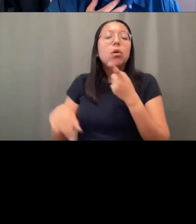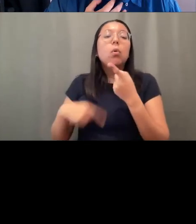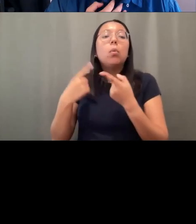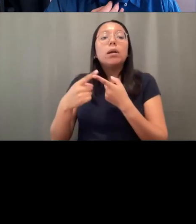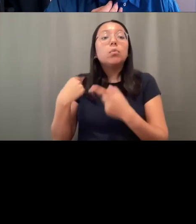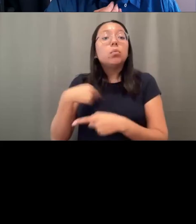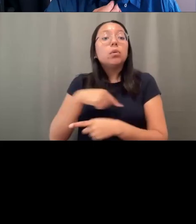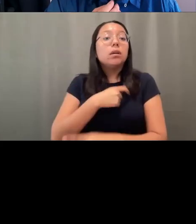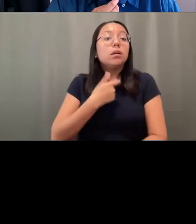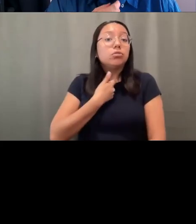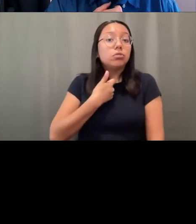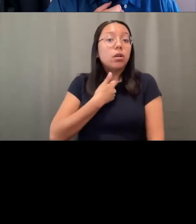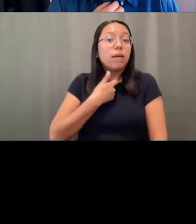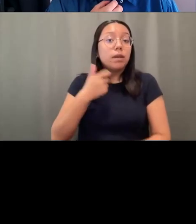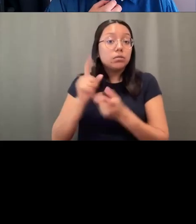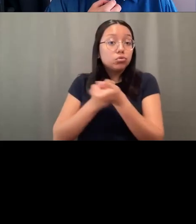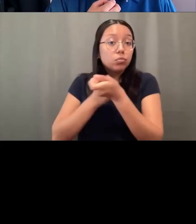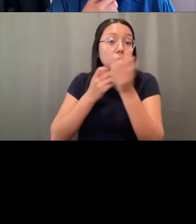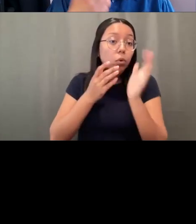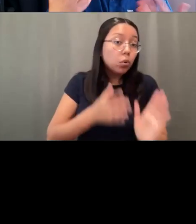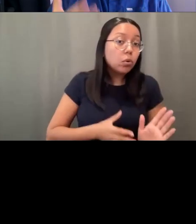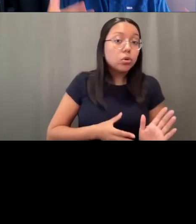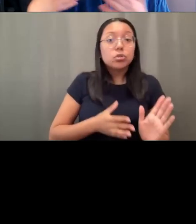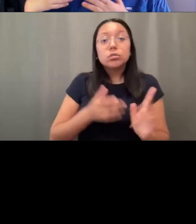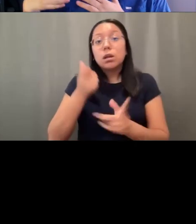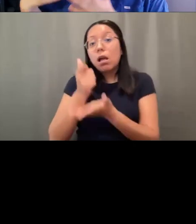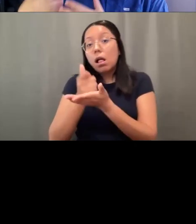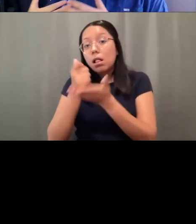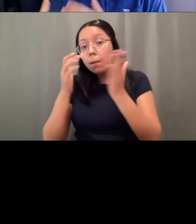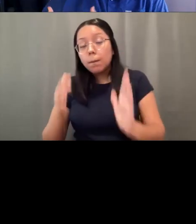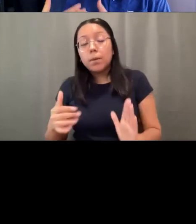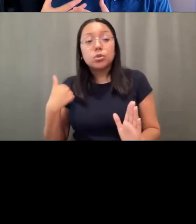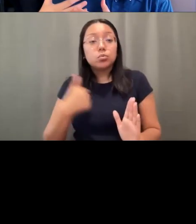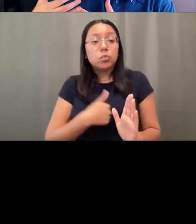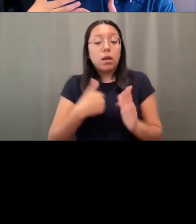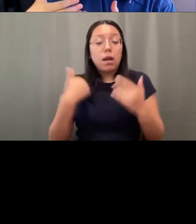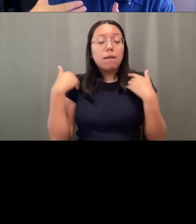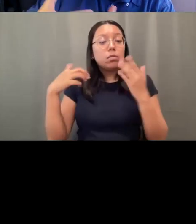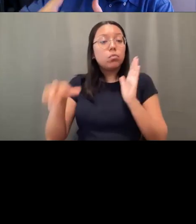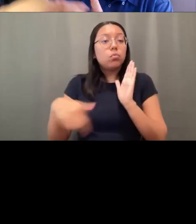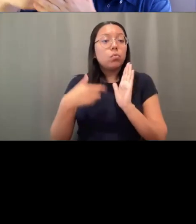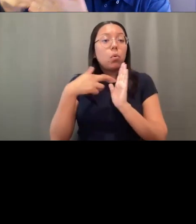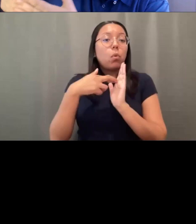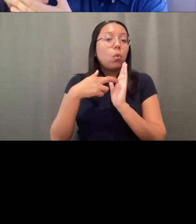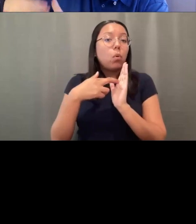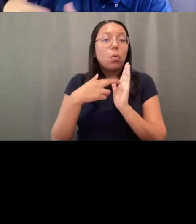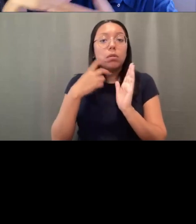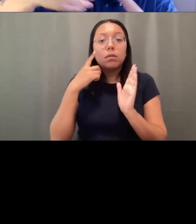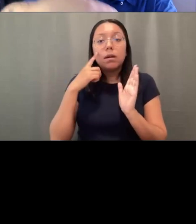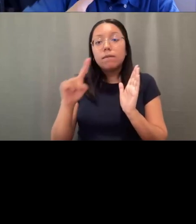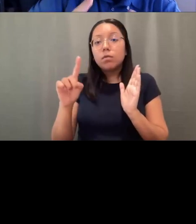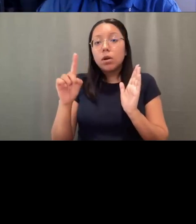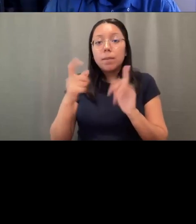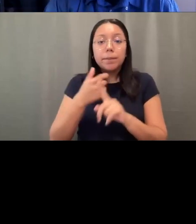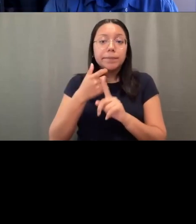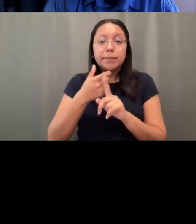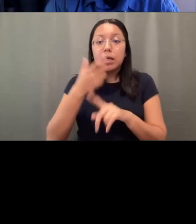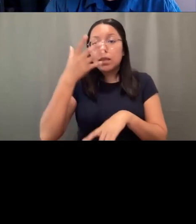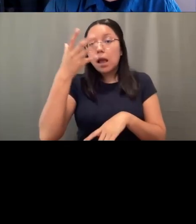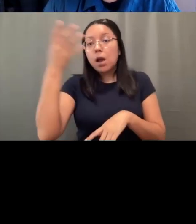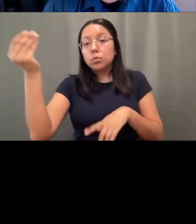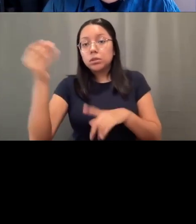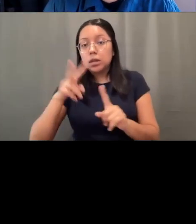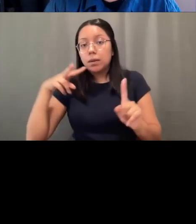we, as supporters, helpers, advocates, people in a role on the outside of a person